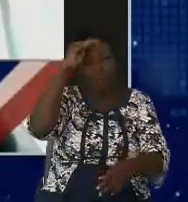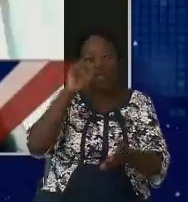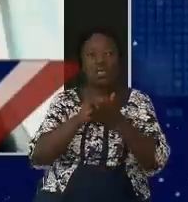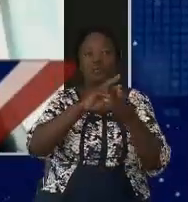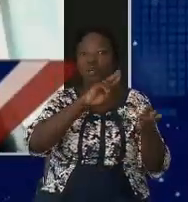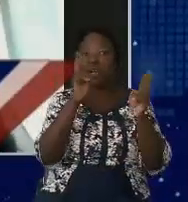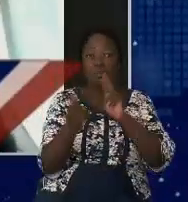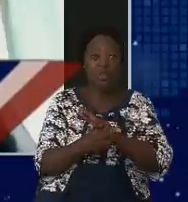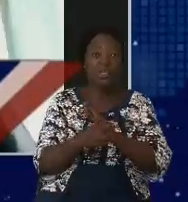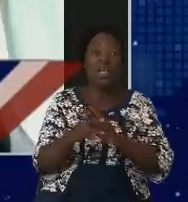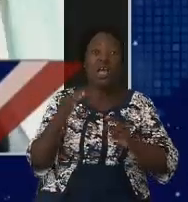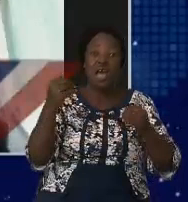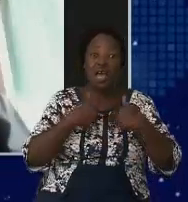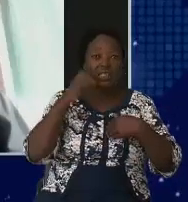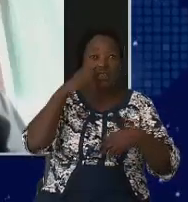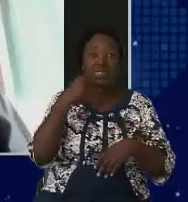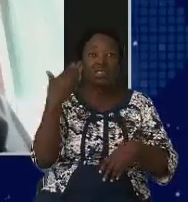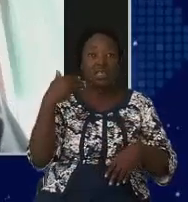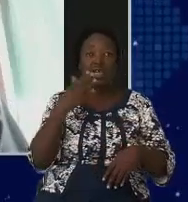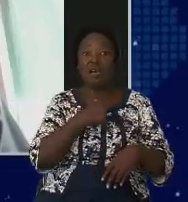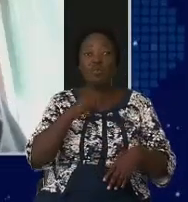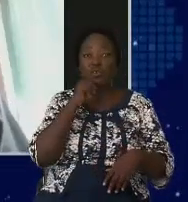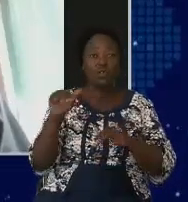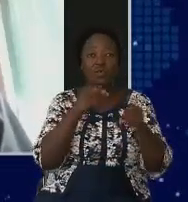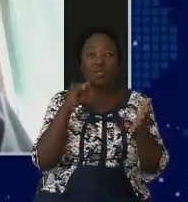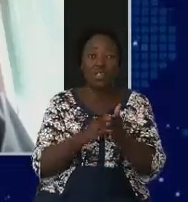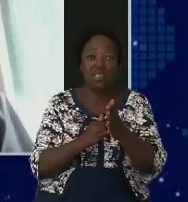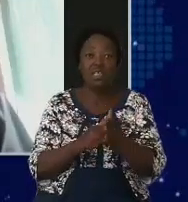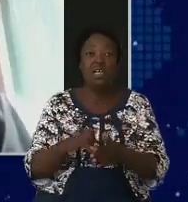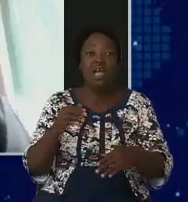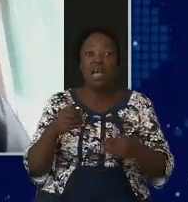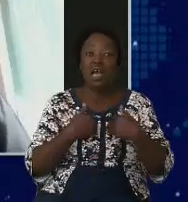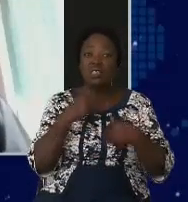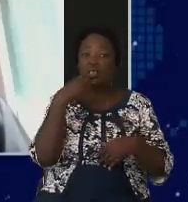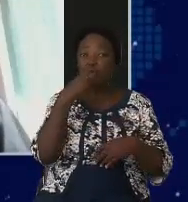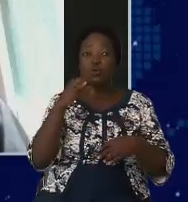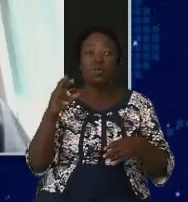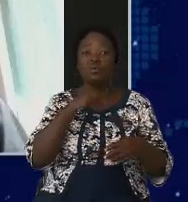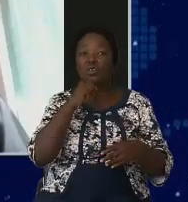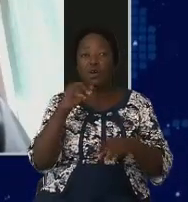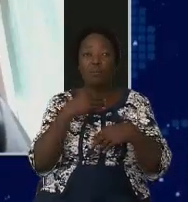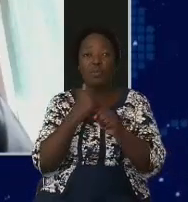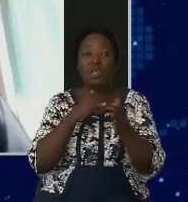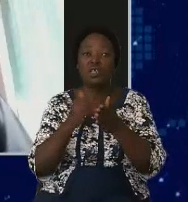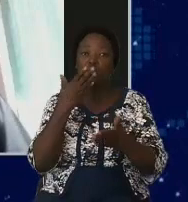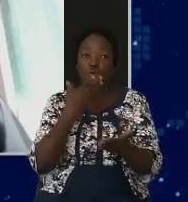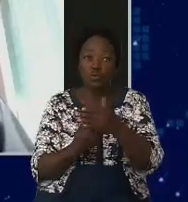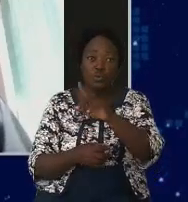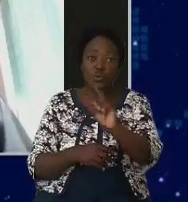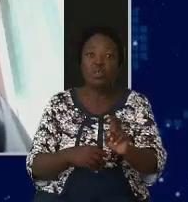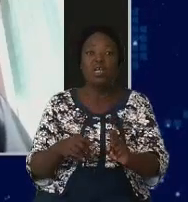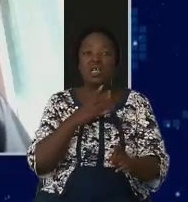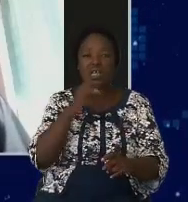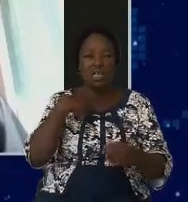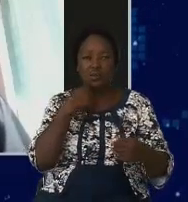man that he should repent. As he said, and shall he not do it? As he spoken, and shall he not